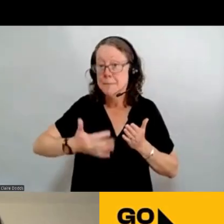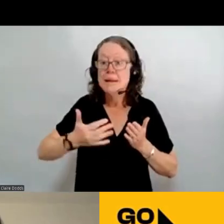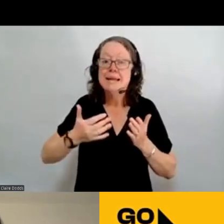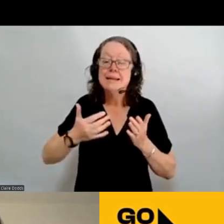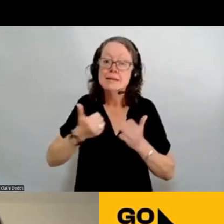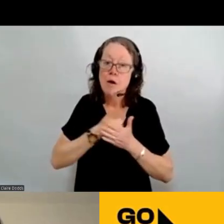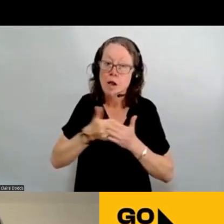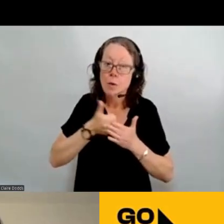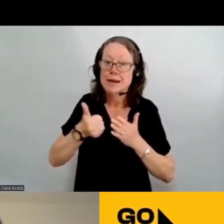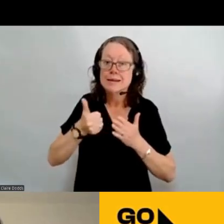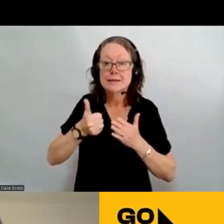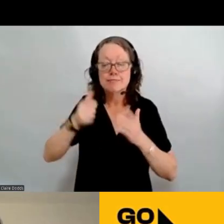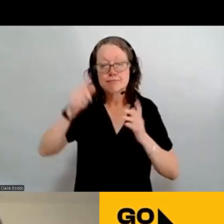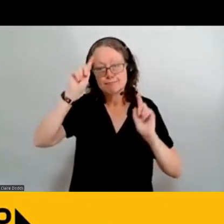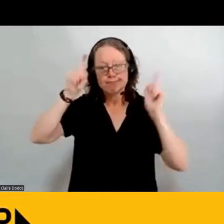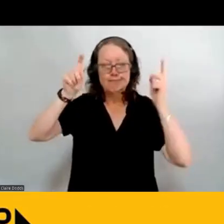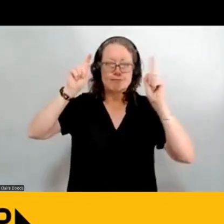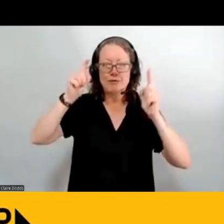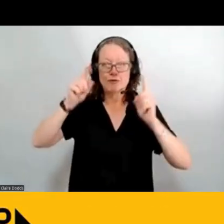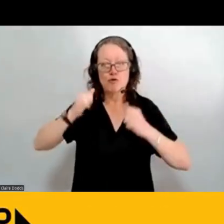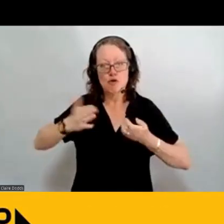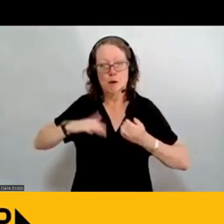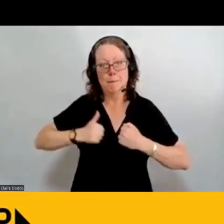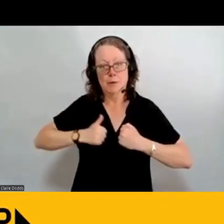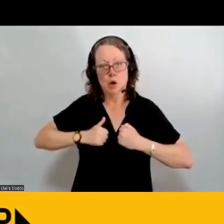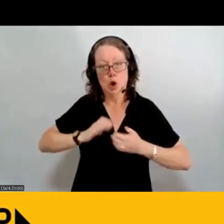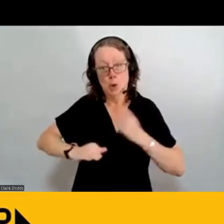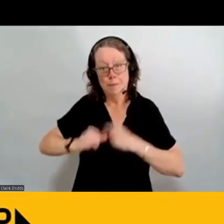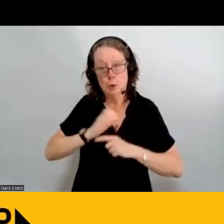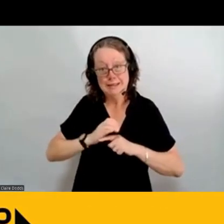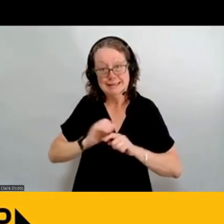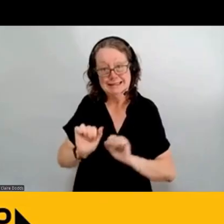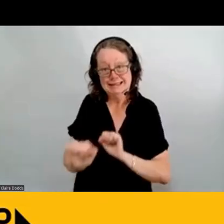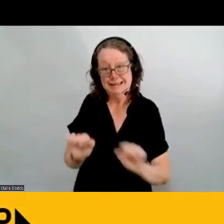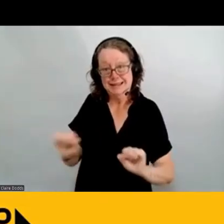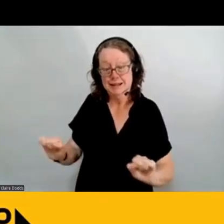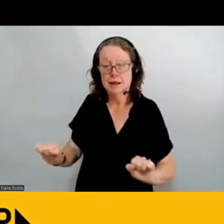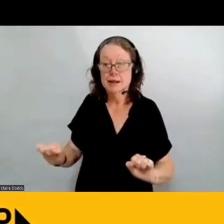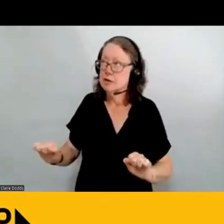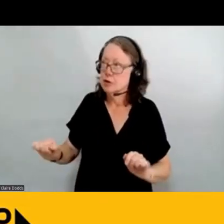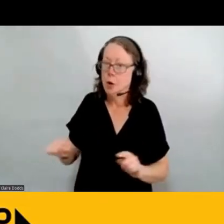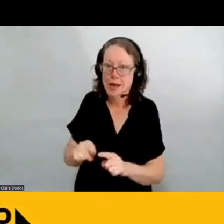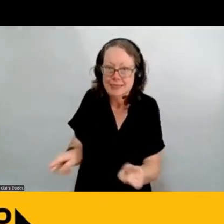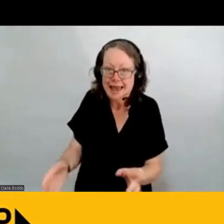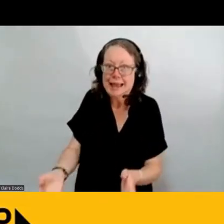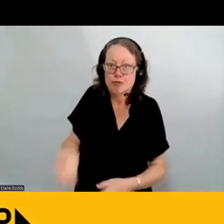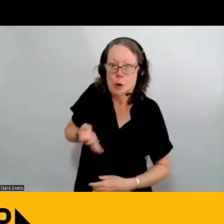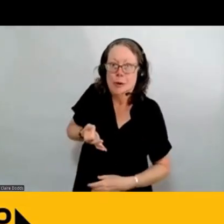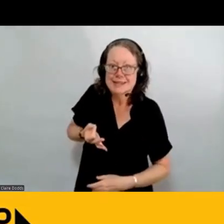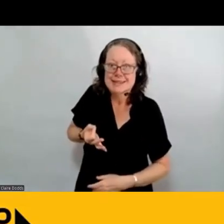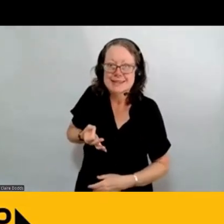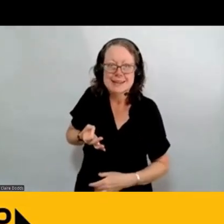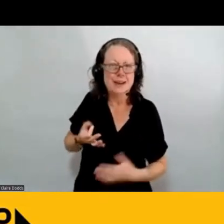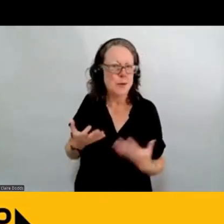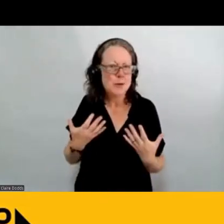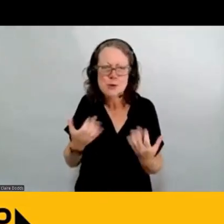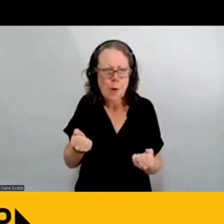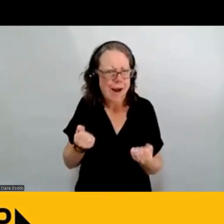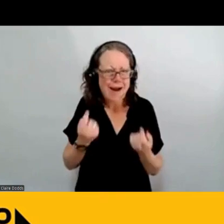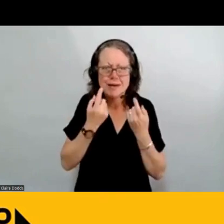community members. And for a few years now, they've been requesting a Day of the Dead. We don't have a large